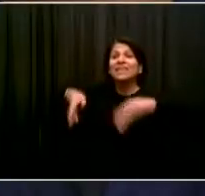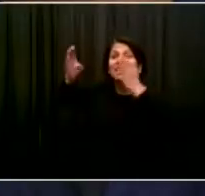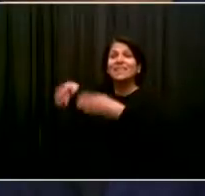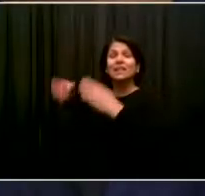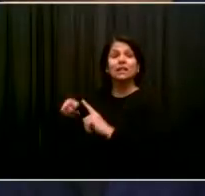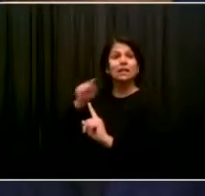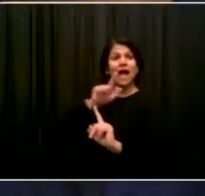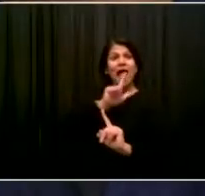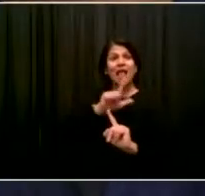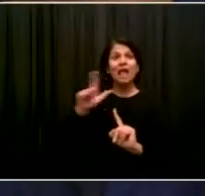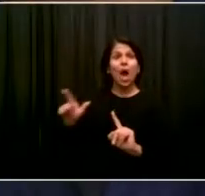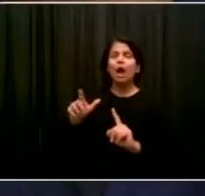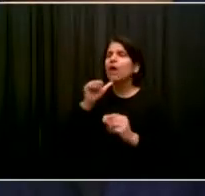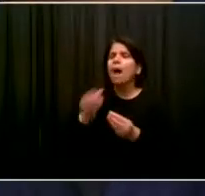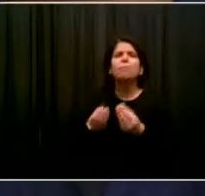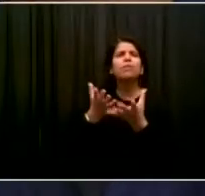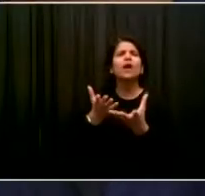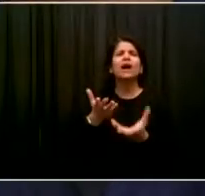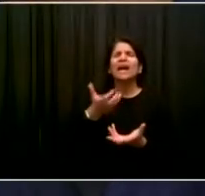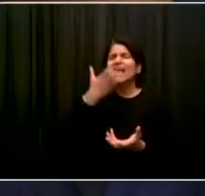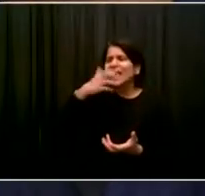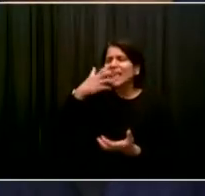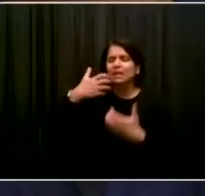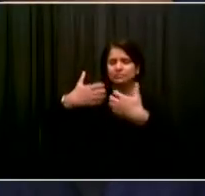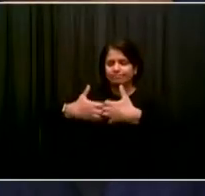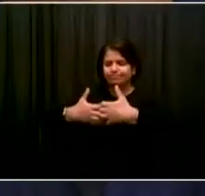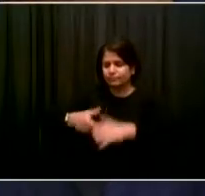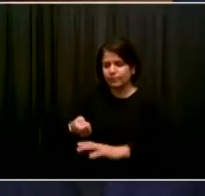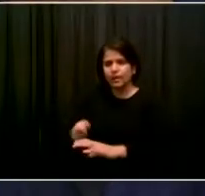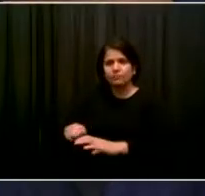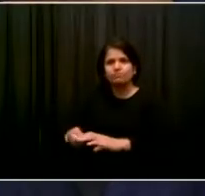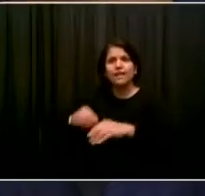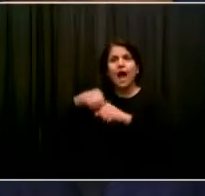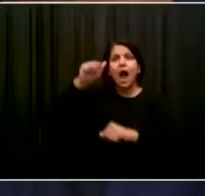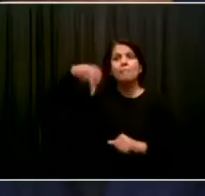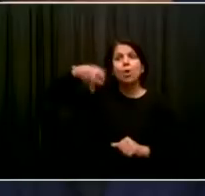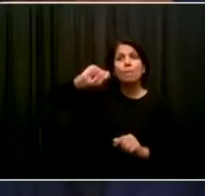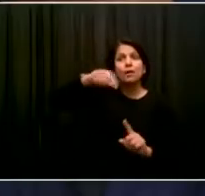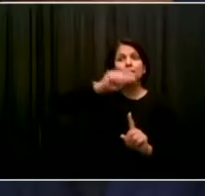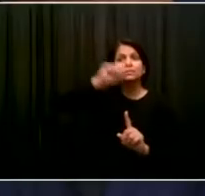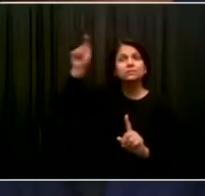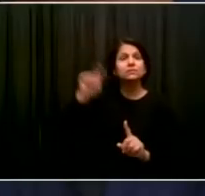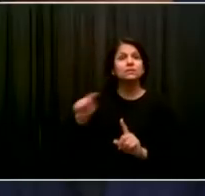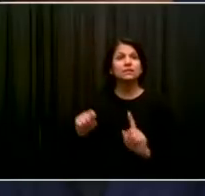an antiquated method. I've long believed that we could use the Seek